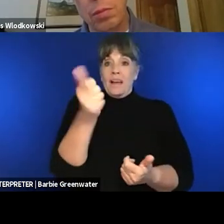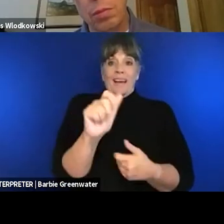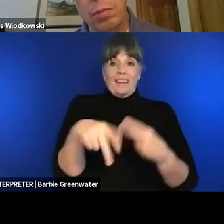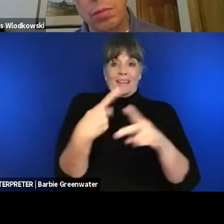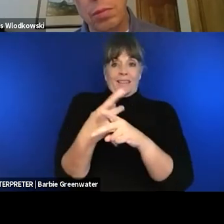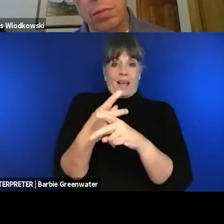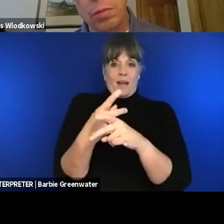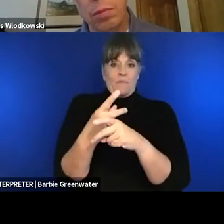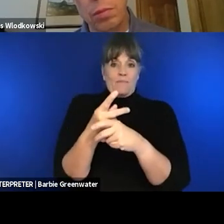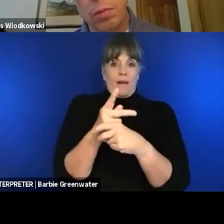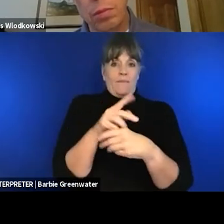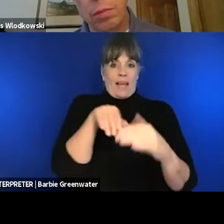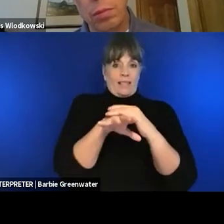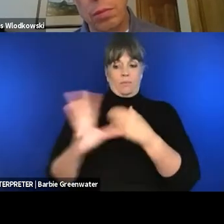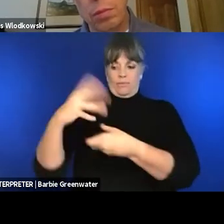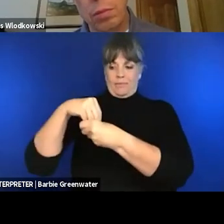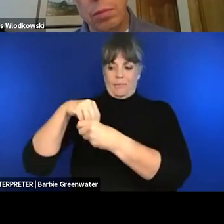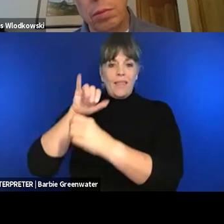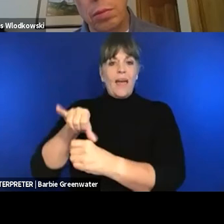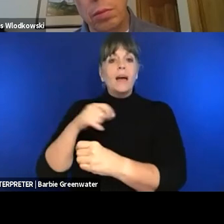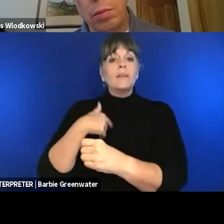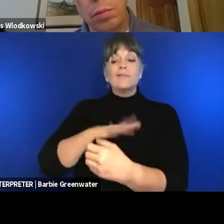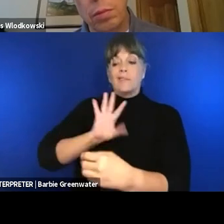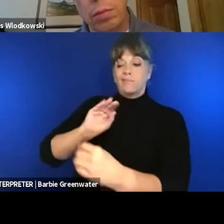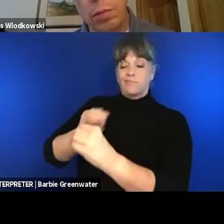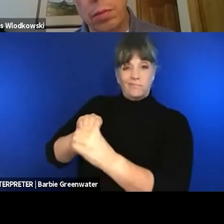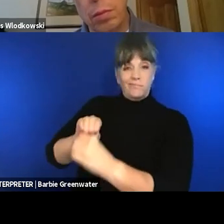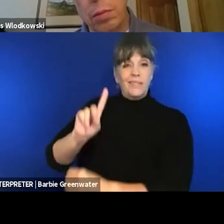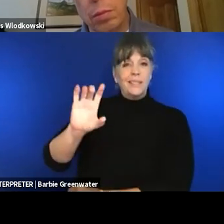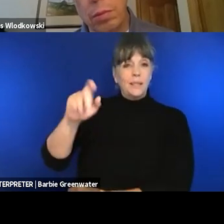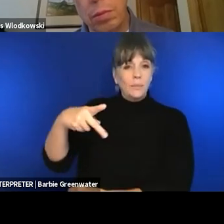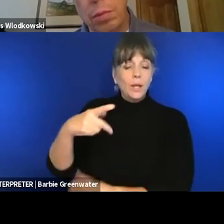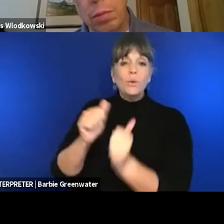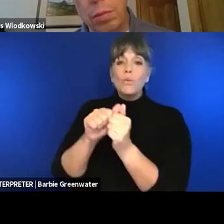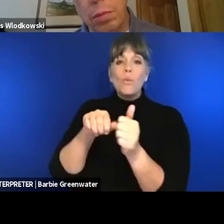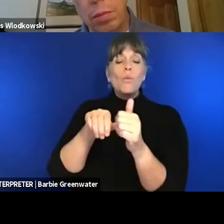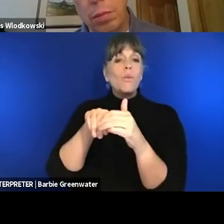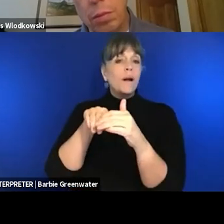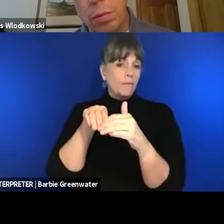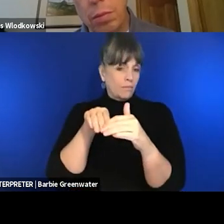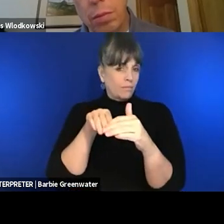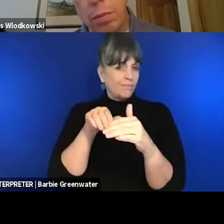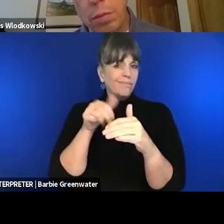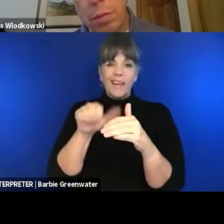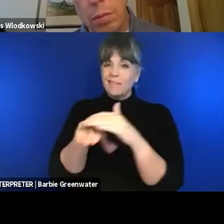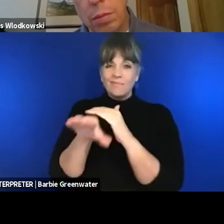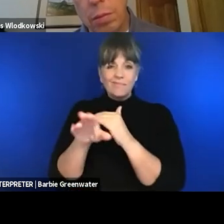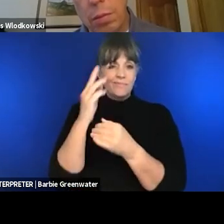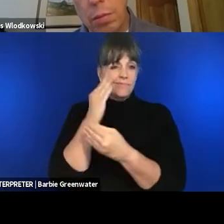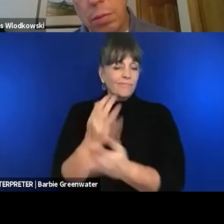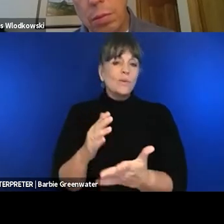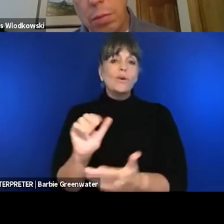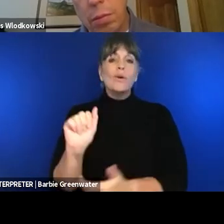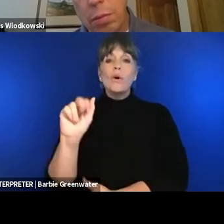of those DCPs with not only audio description, but with any other form of accessibility that we have to offer. So closed captioning,